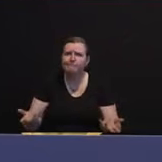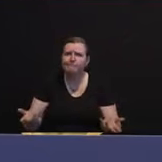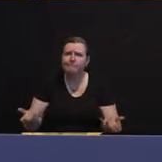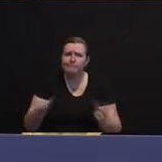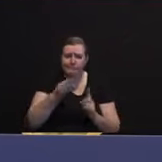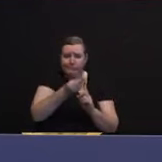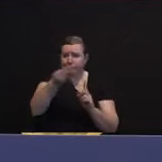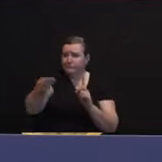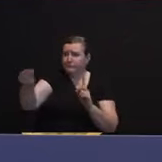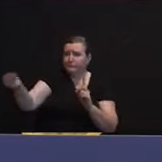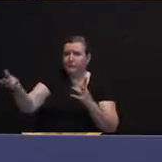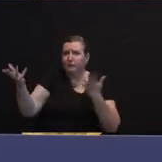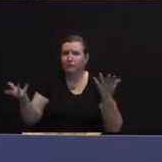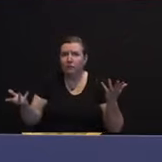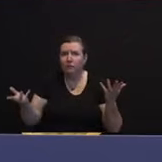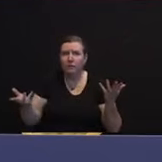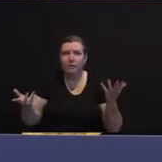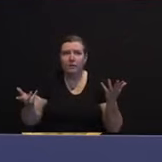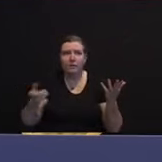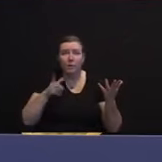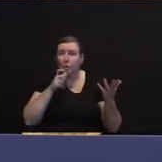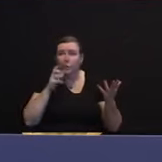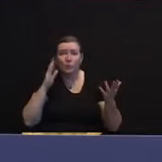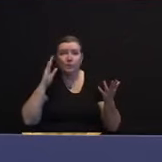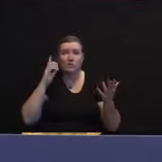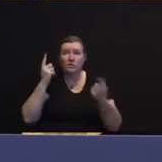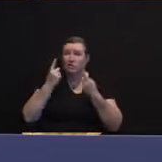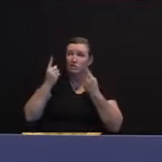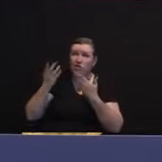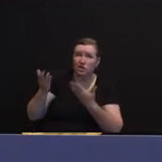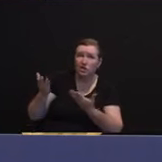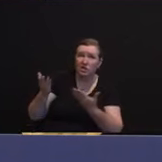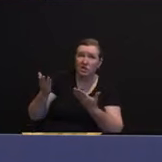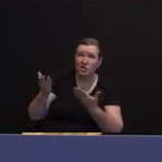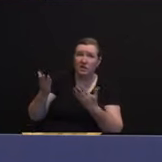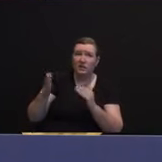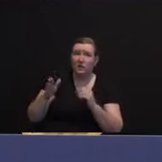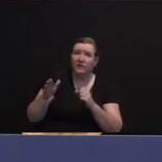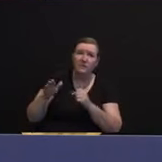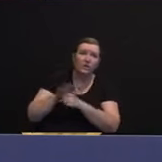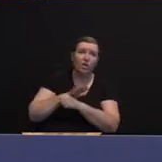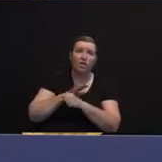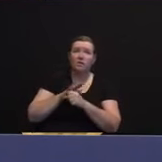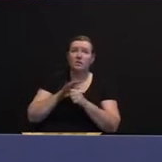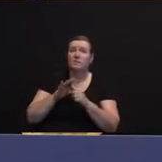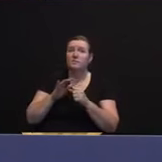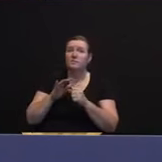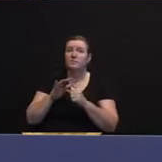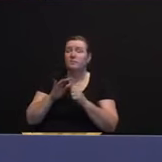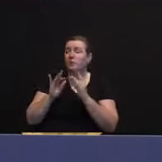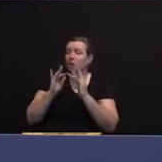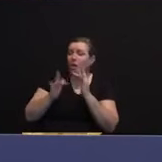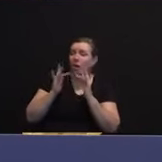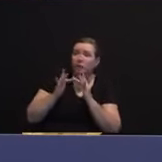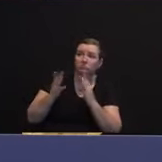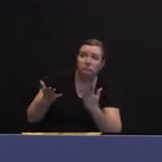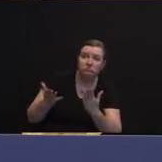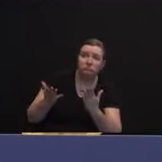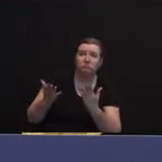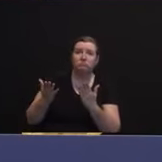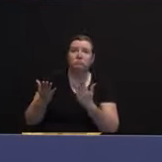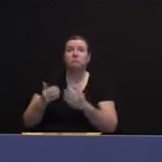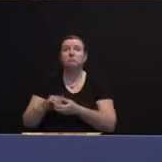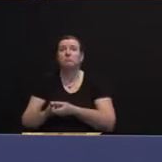to consider instituting an all-virtual situation at some point if we keep seeing these numbers increasing? And finally, you